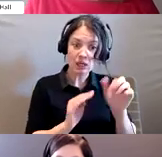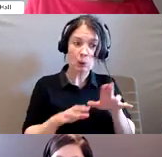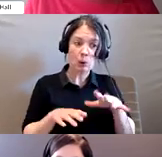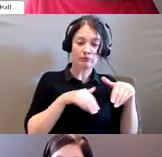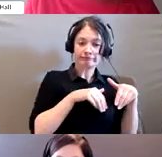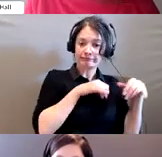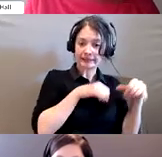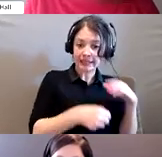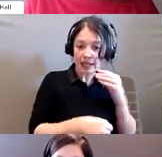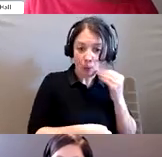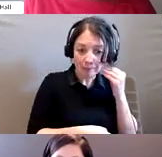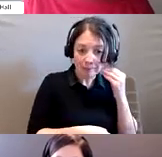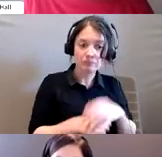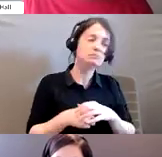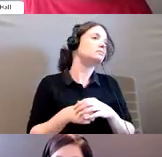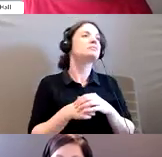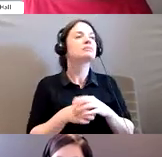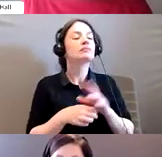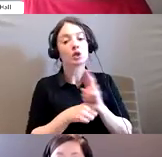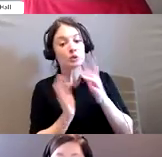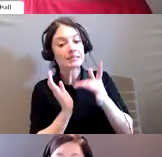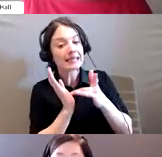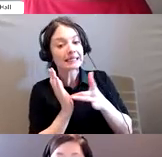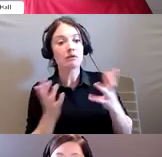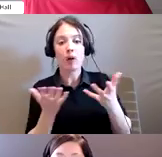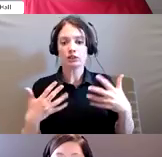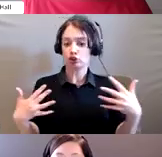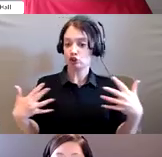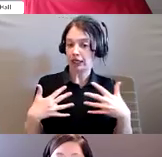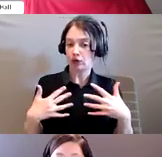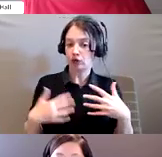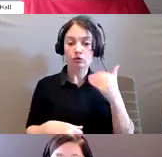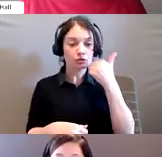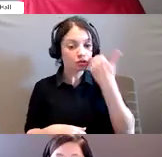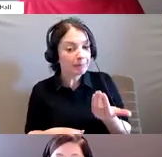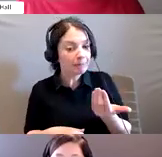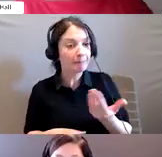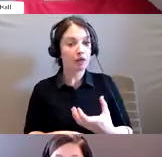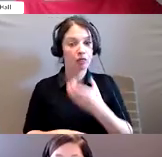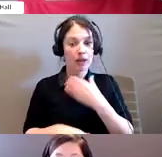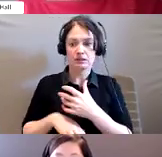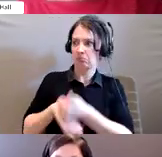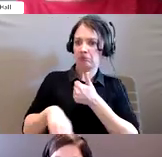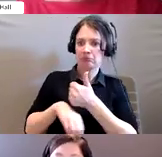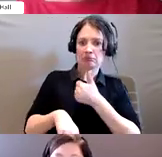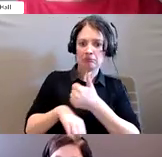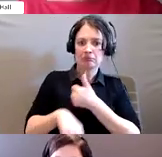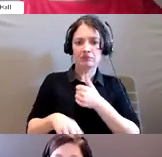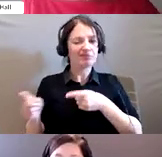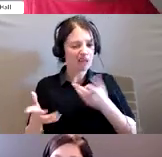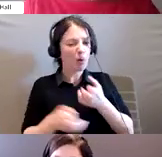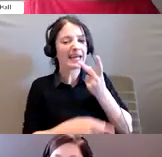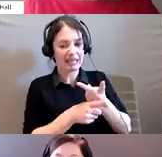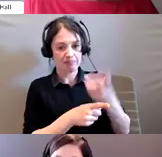dynamics, using techniques of intimidation, shame, and threats to keep control of benefits they